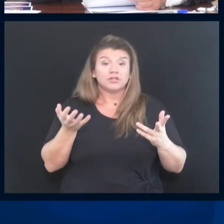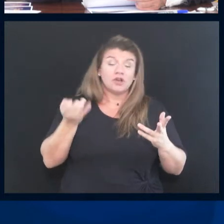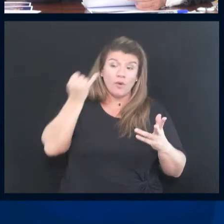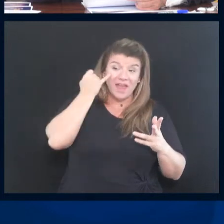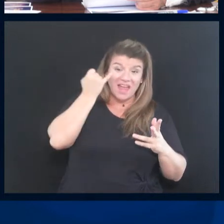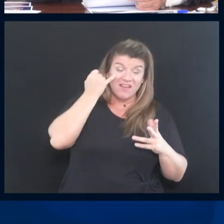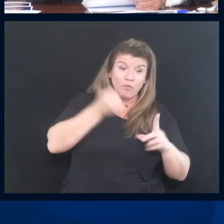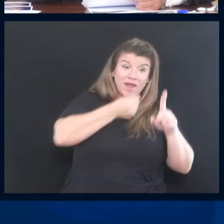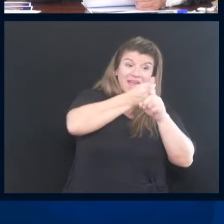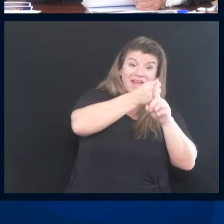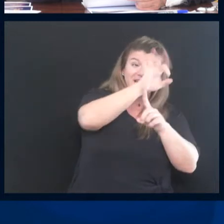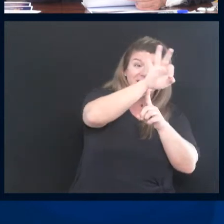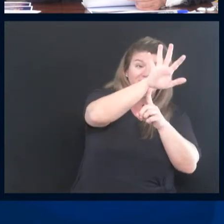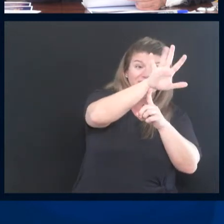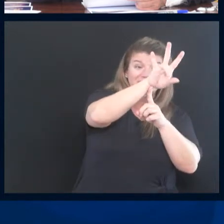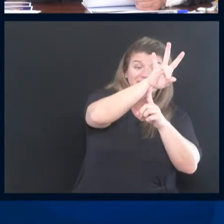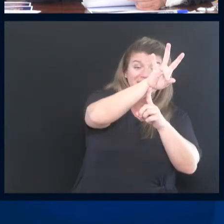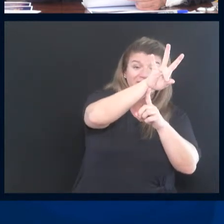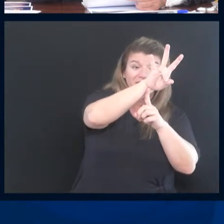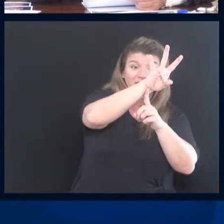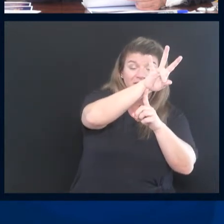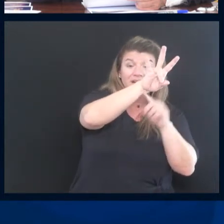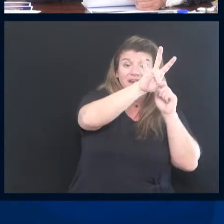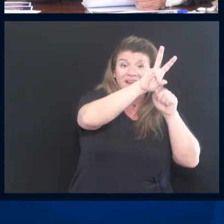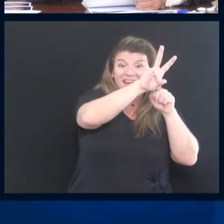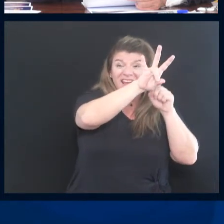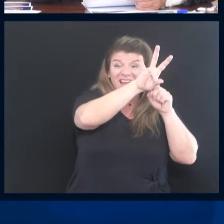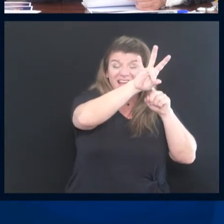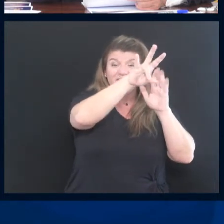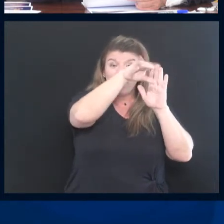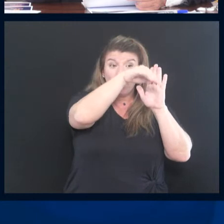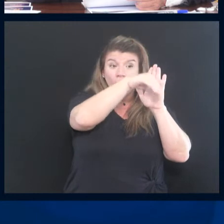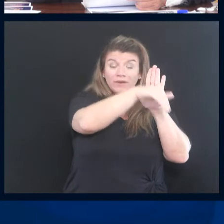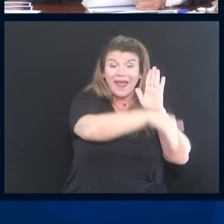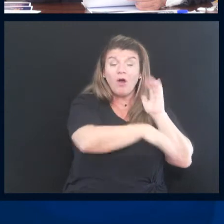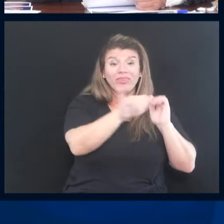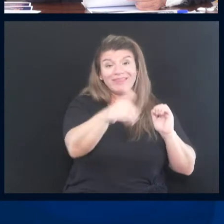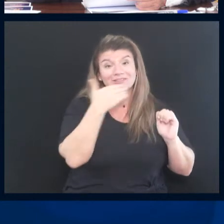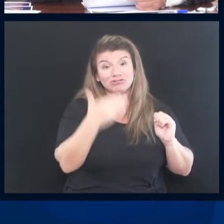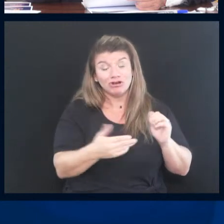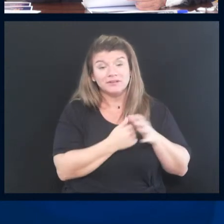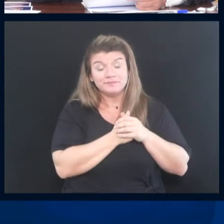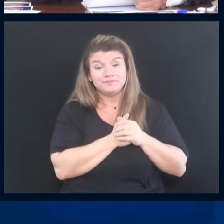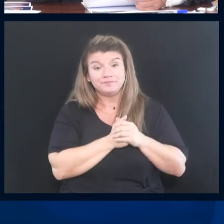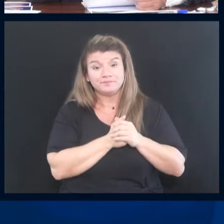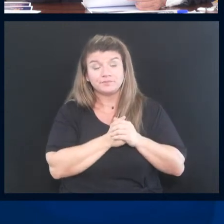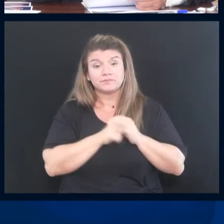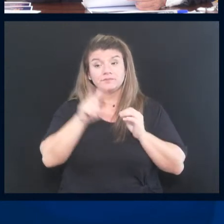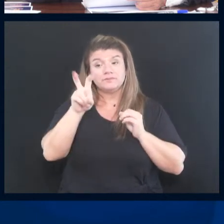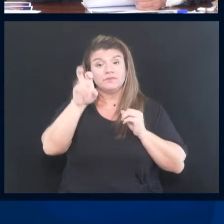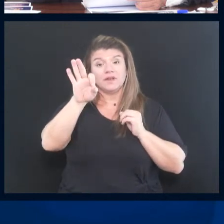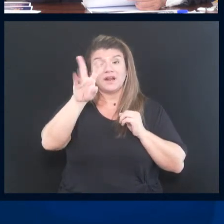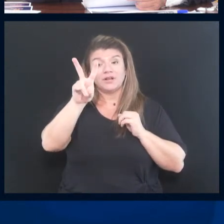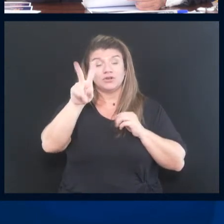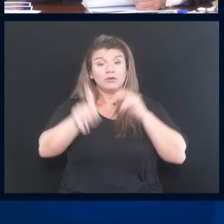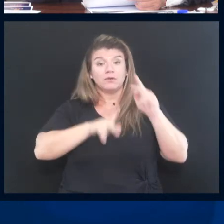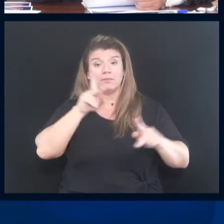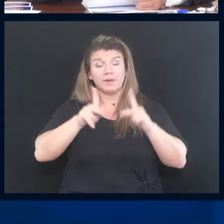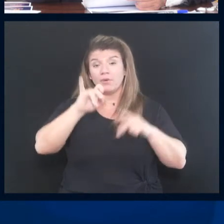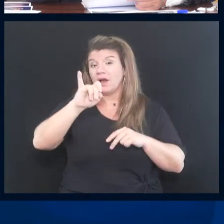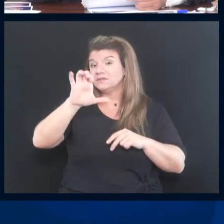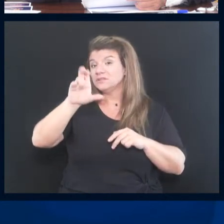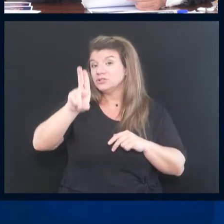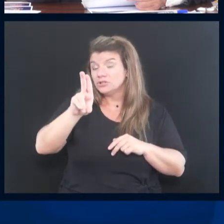at 957. If we'll stay here and drift down, that's good. 292 people that are in the